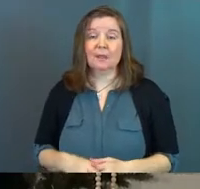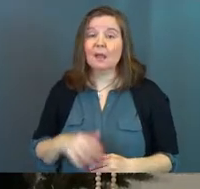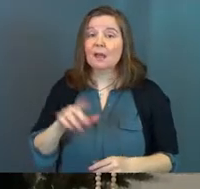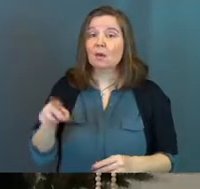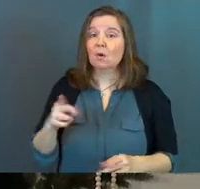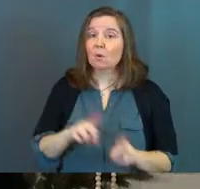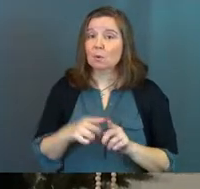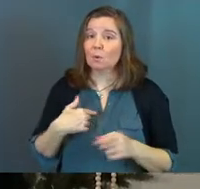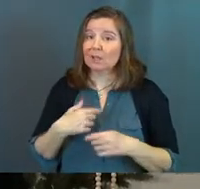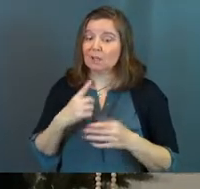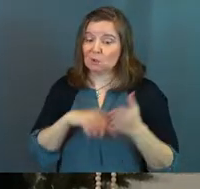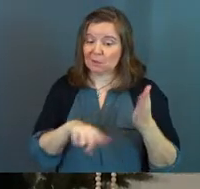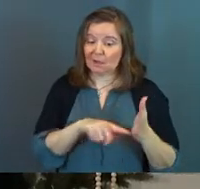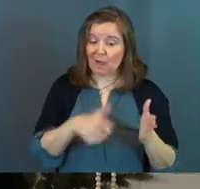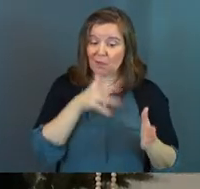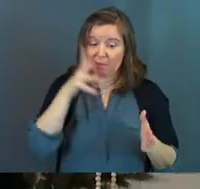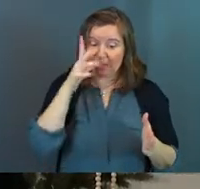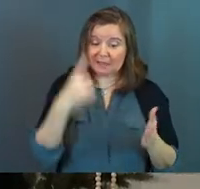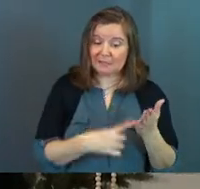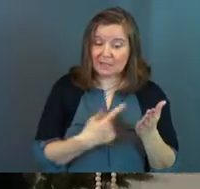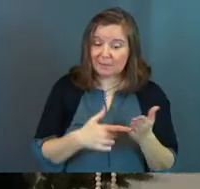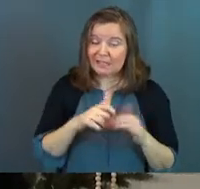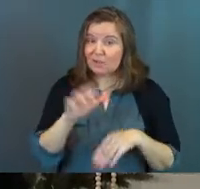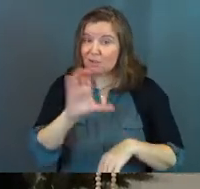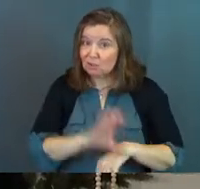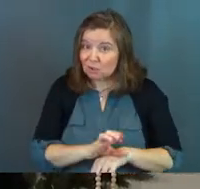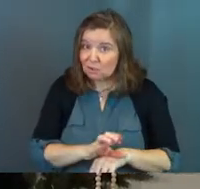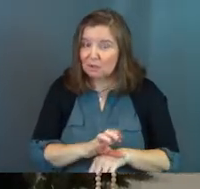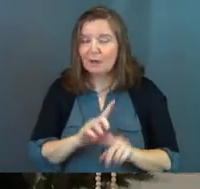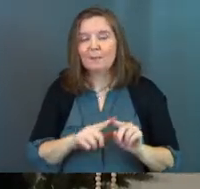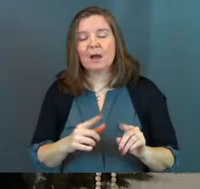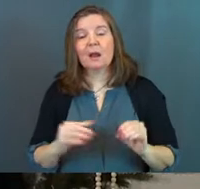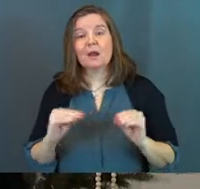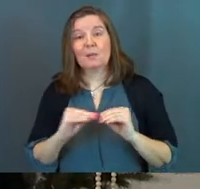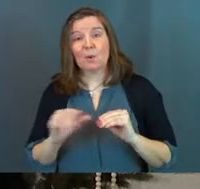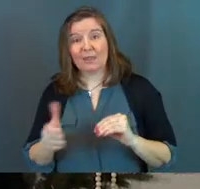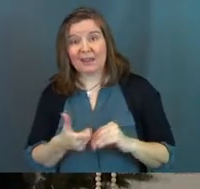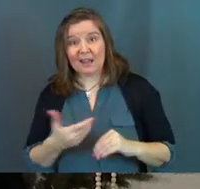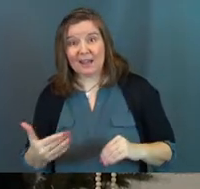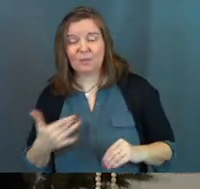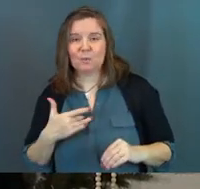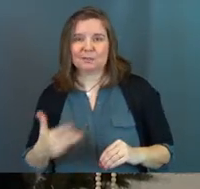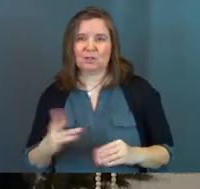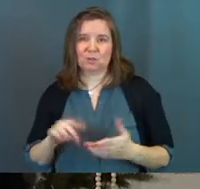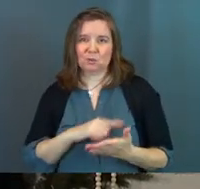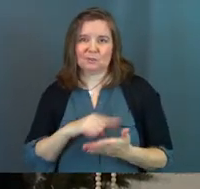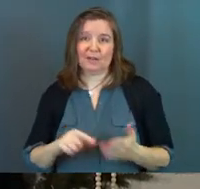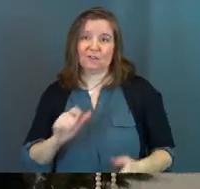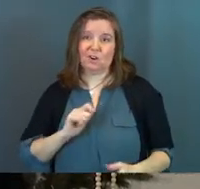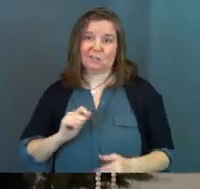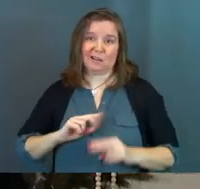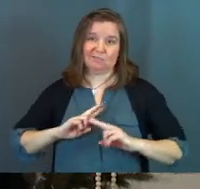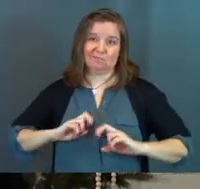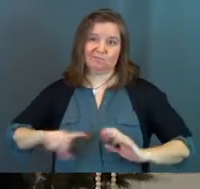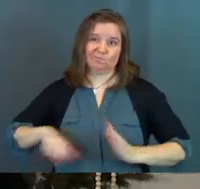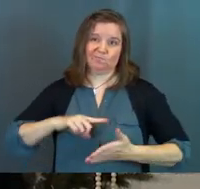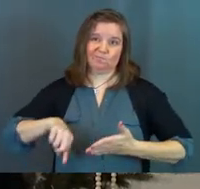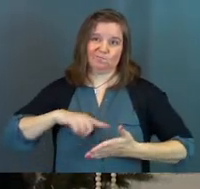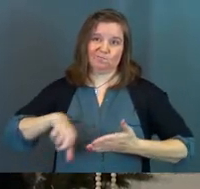And not only do we criticize other parents sometimes, even in the church, but more than anything, we criticize ourselves.